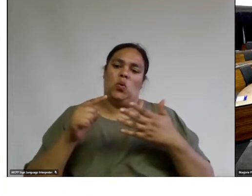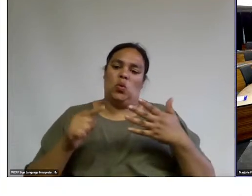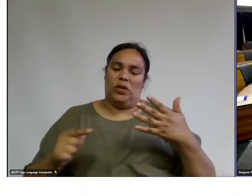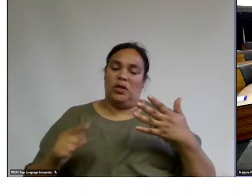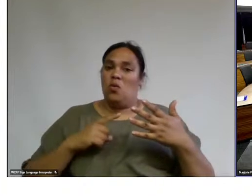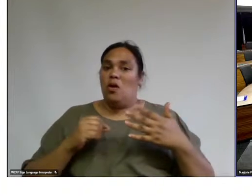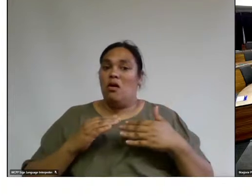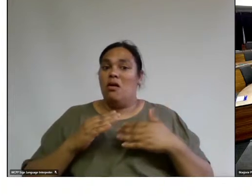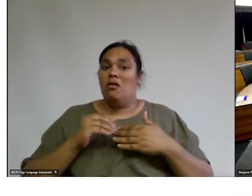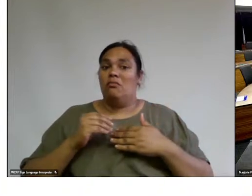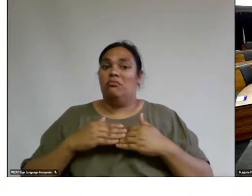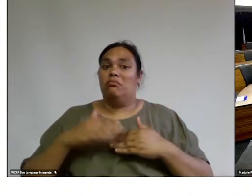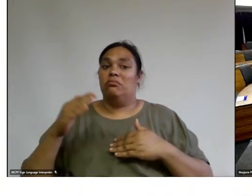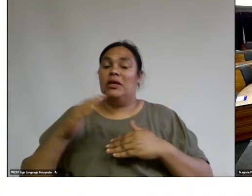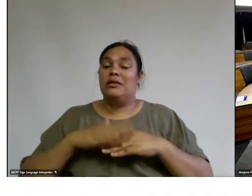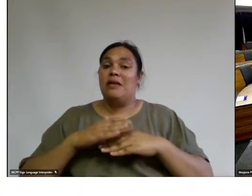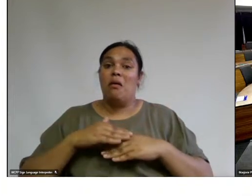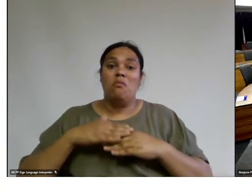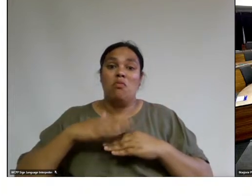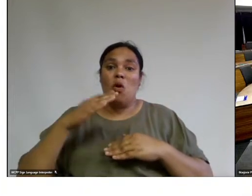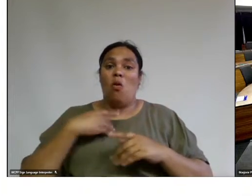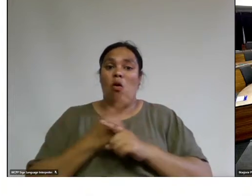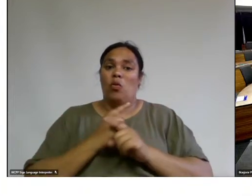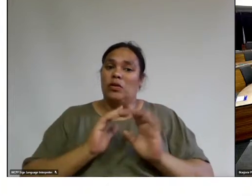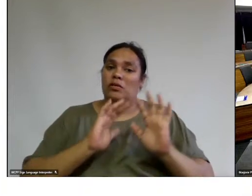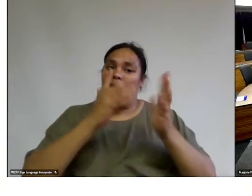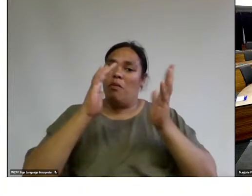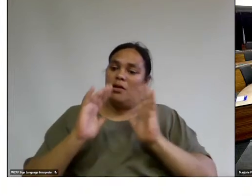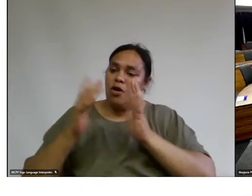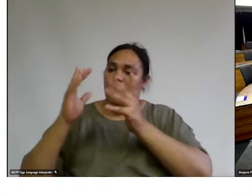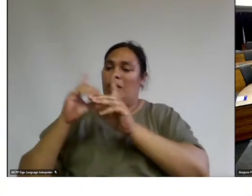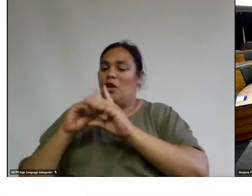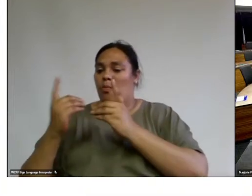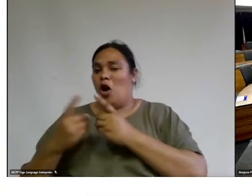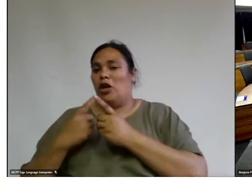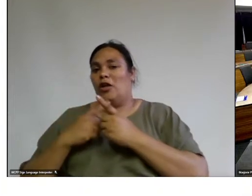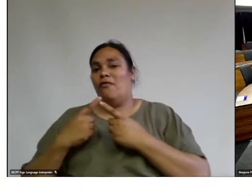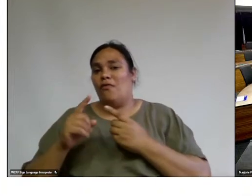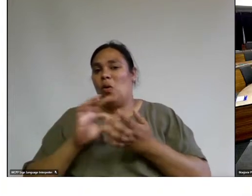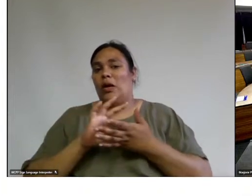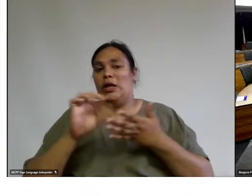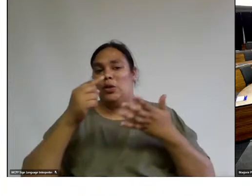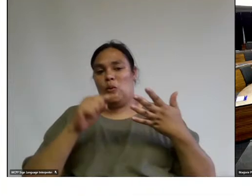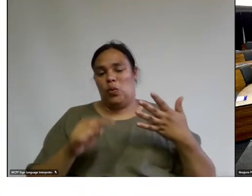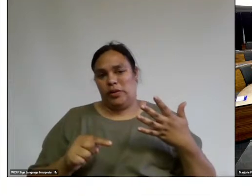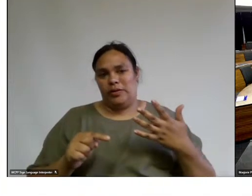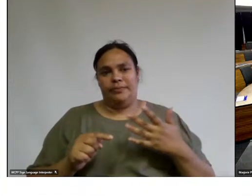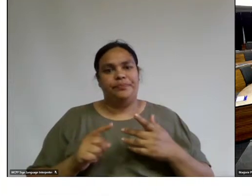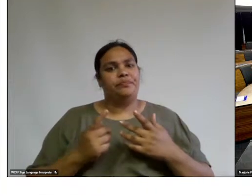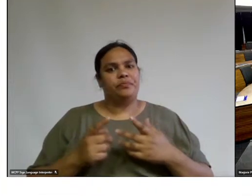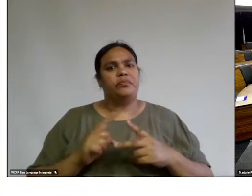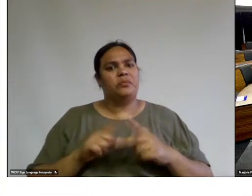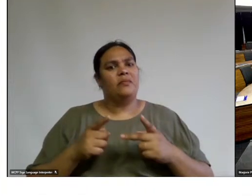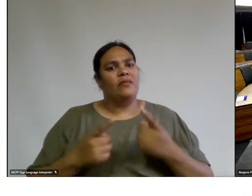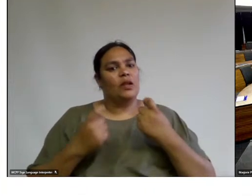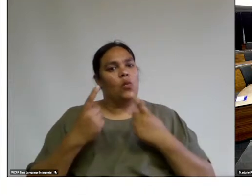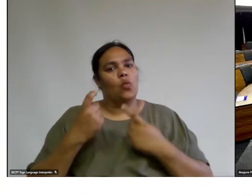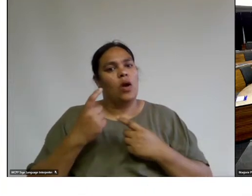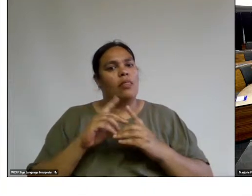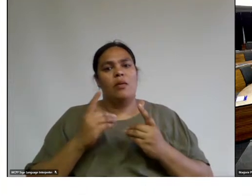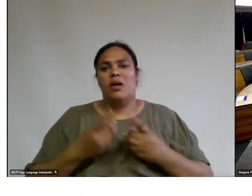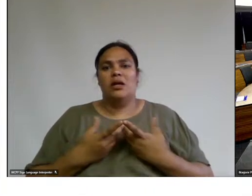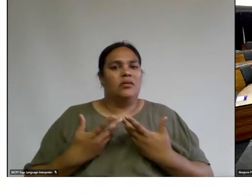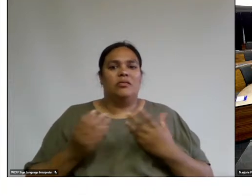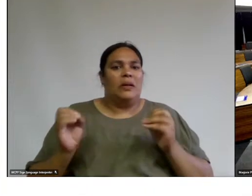Most of the time, we are always commending departments for having clean audit. And then this is one of the departments that doesn't